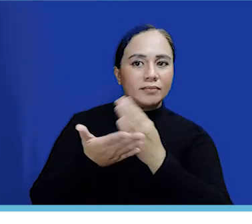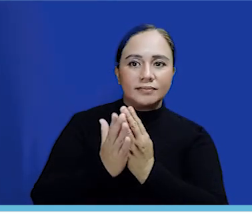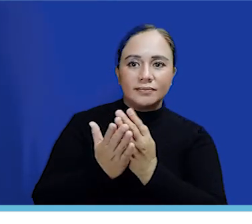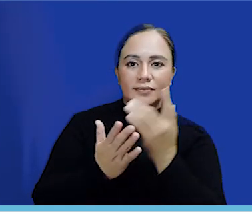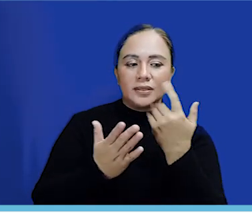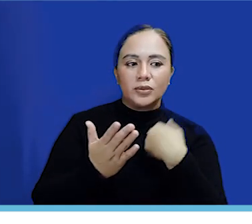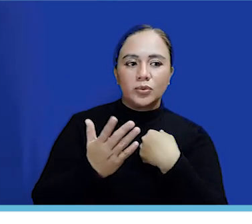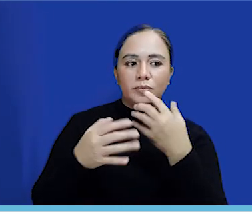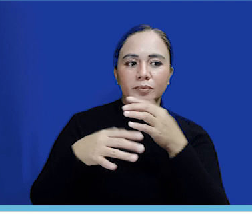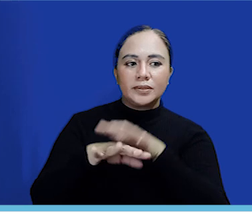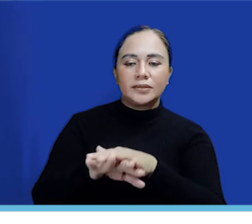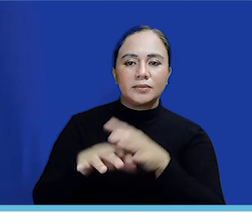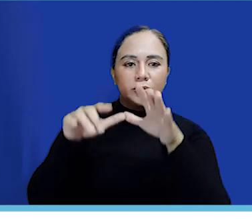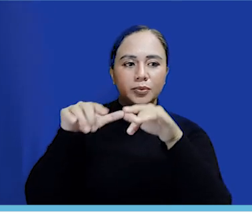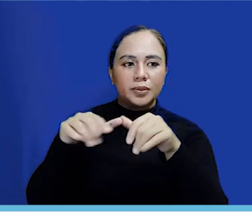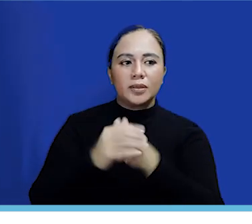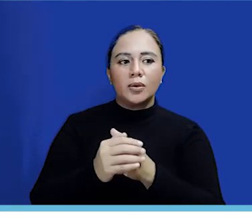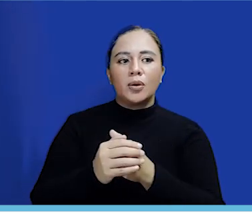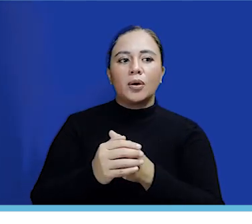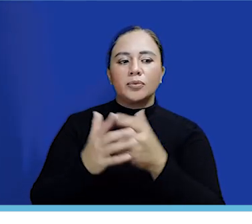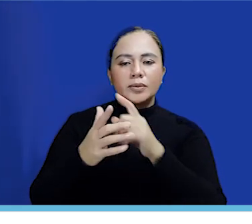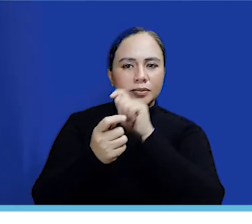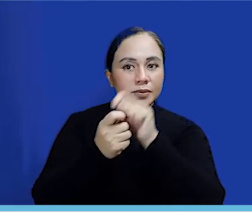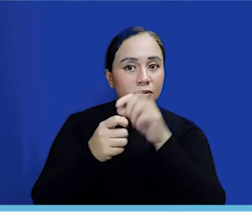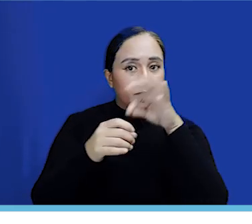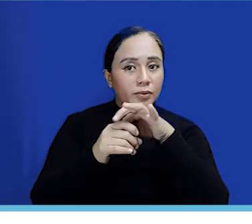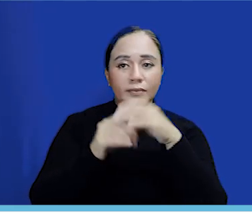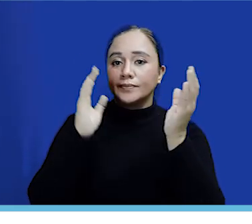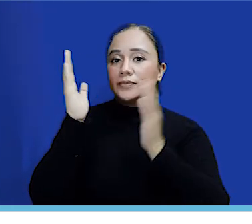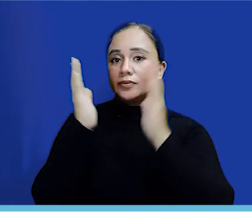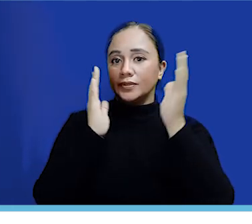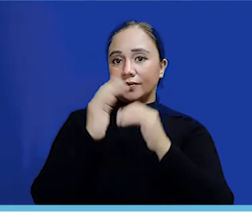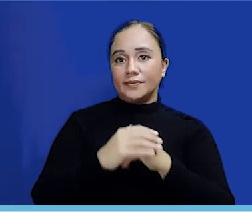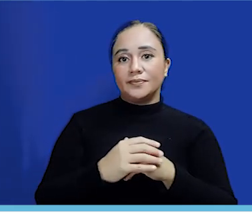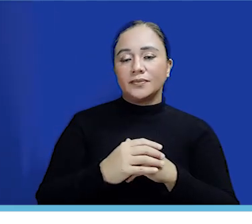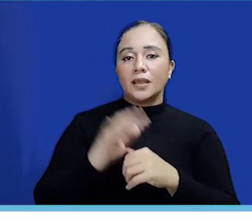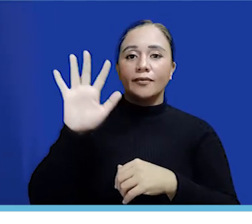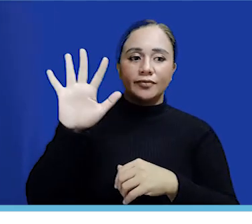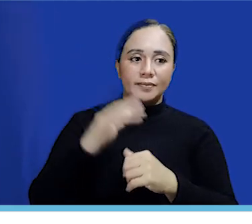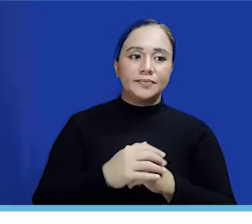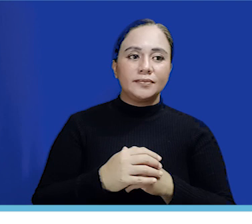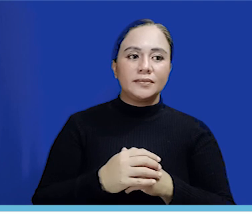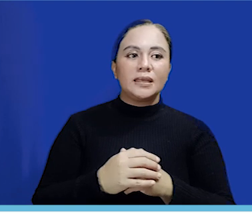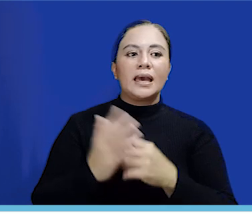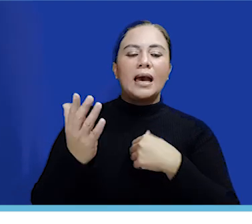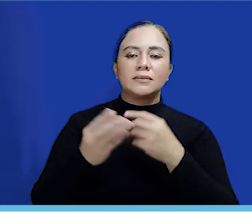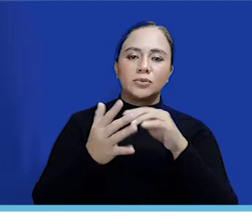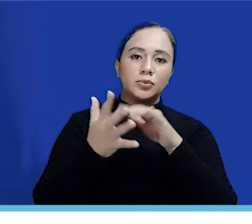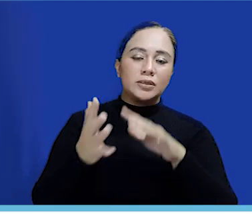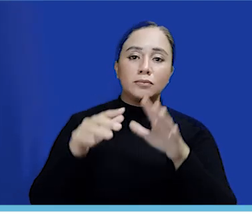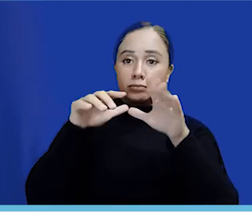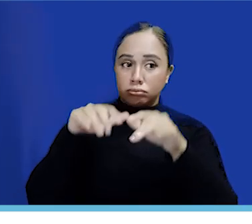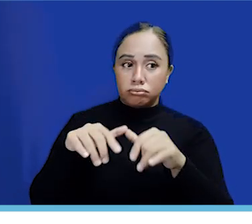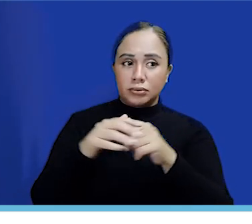Non-allocation of budget to mainstream disability or disability-specific programs and services. 5. Placing learners